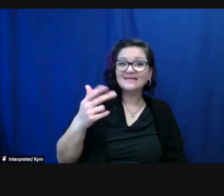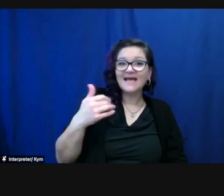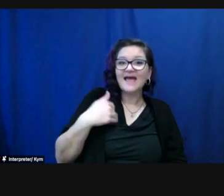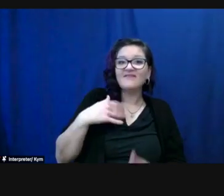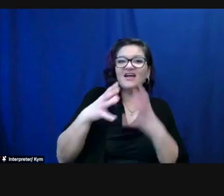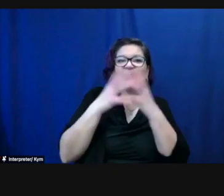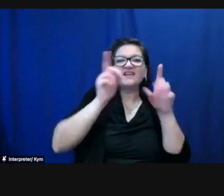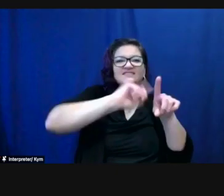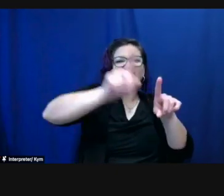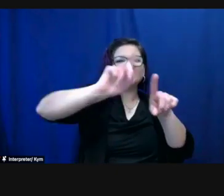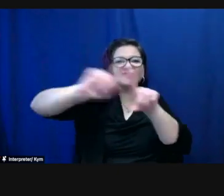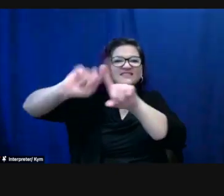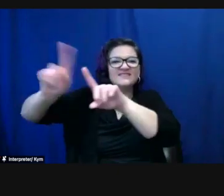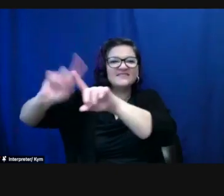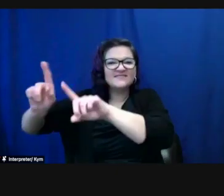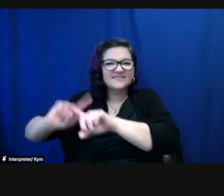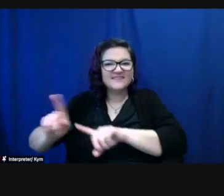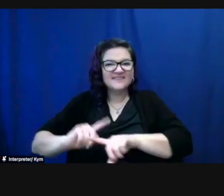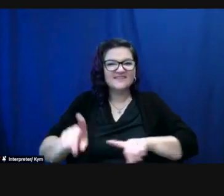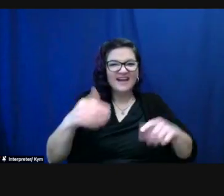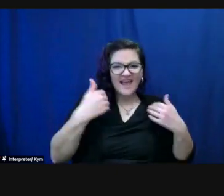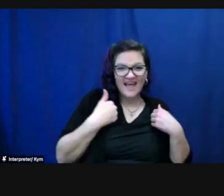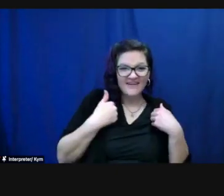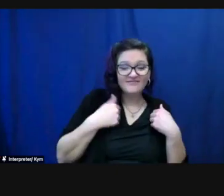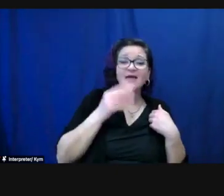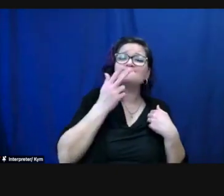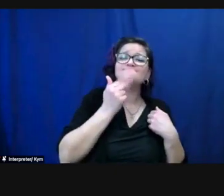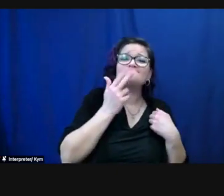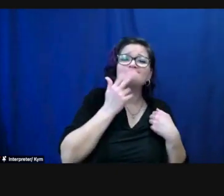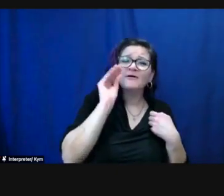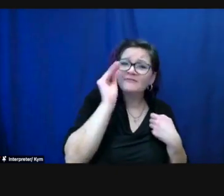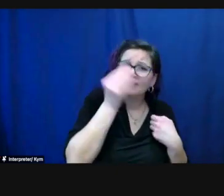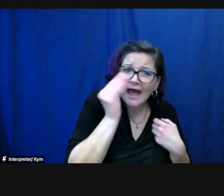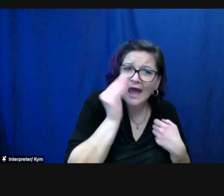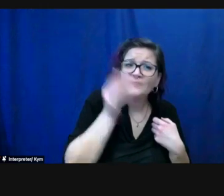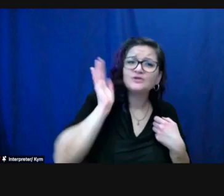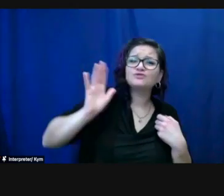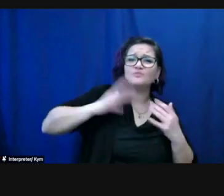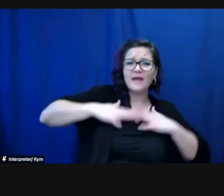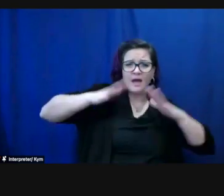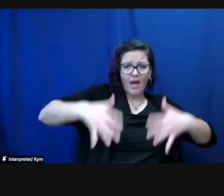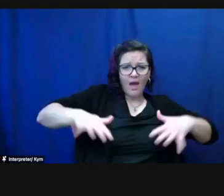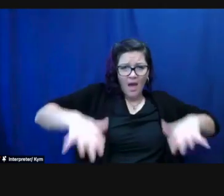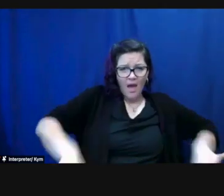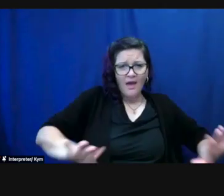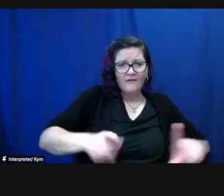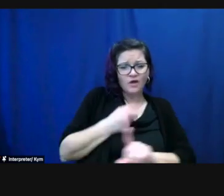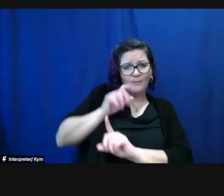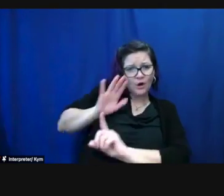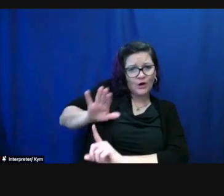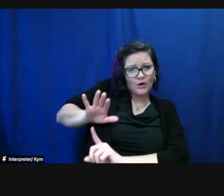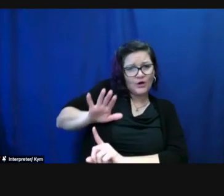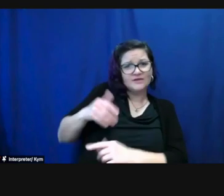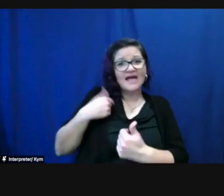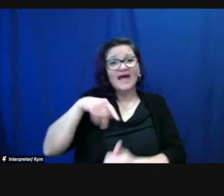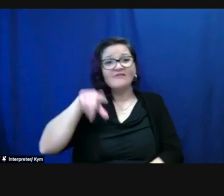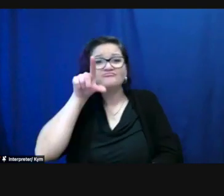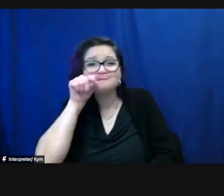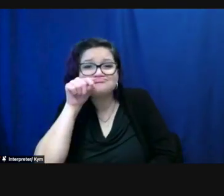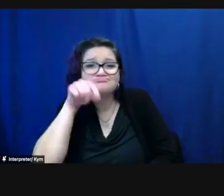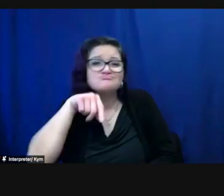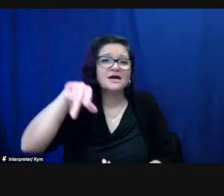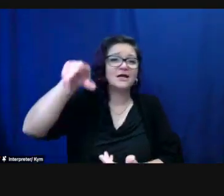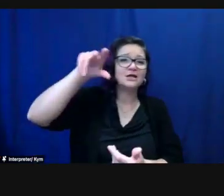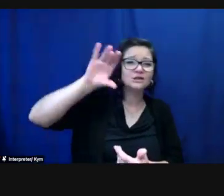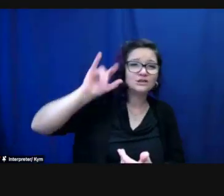of different things. It's got little flowers that used to be a gown of hers. It's got parrots and chickens and birds